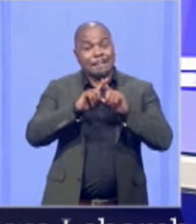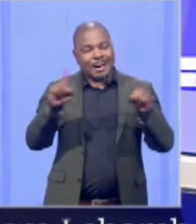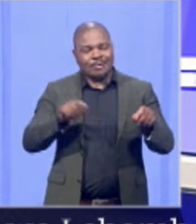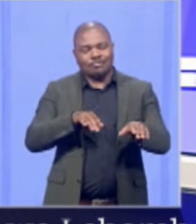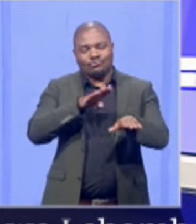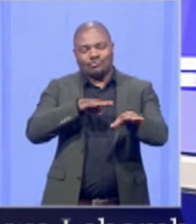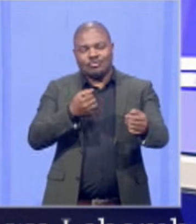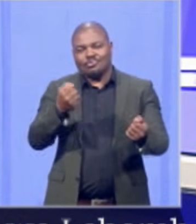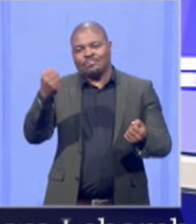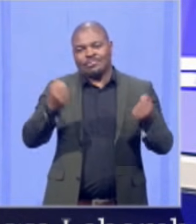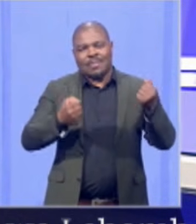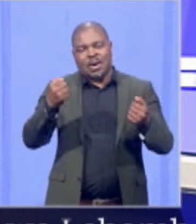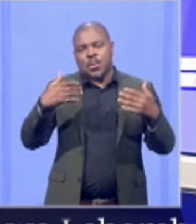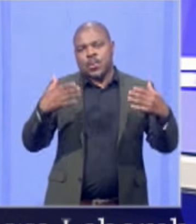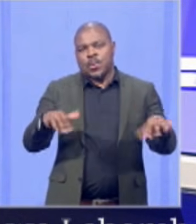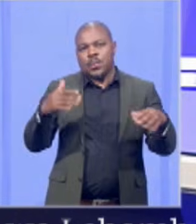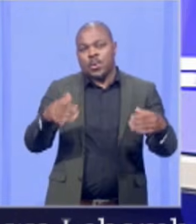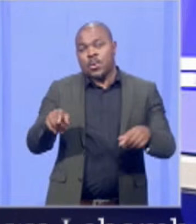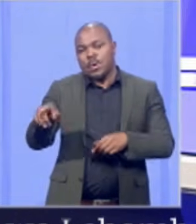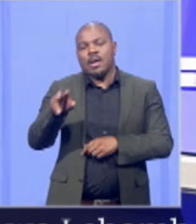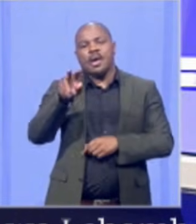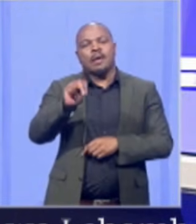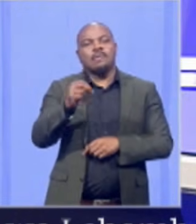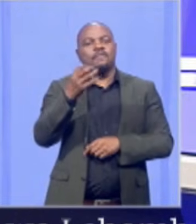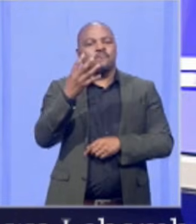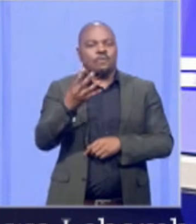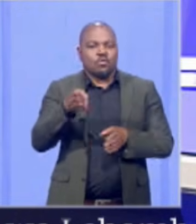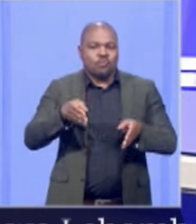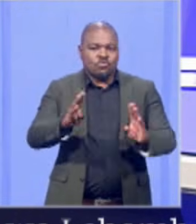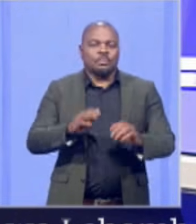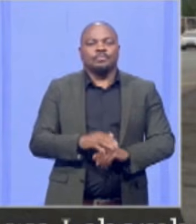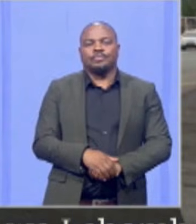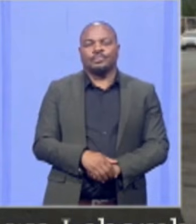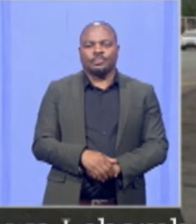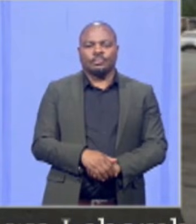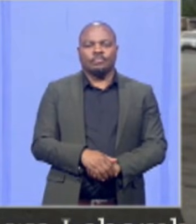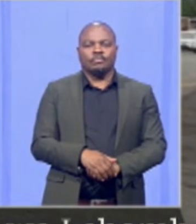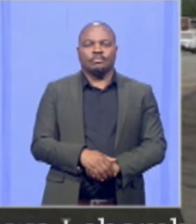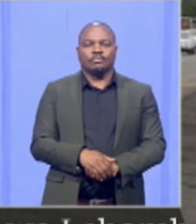diruri kwa mmileng wa N4 fa o ya o lebile kwa Lebopong.